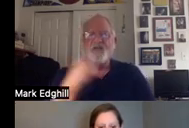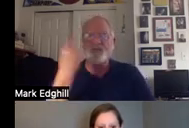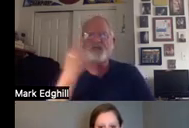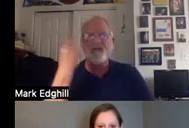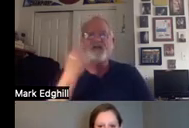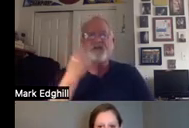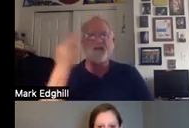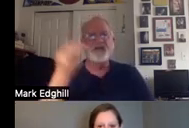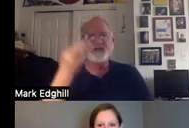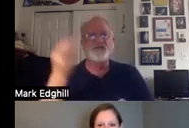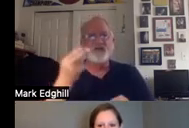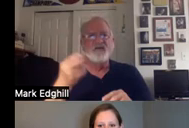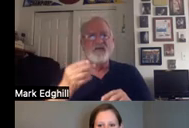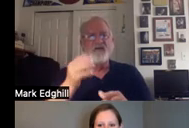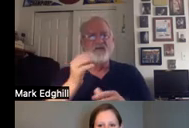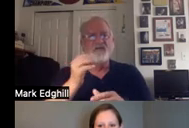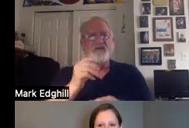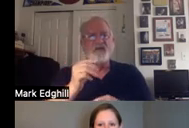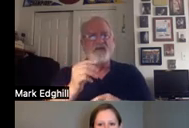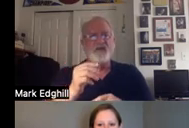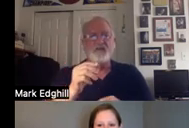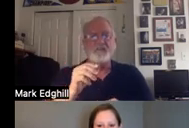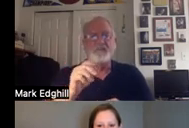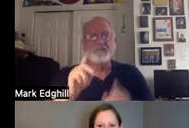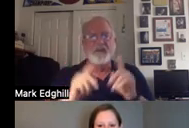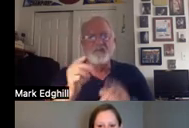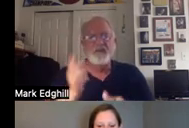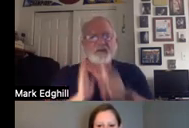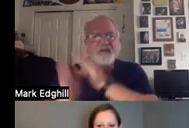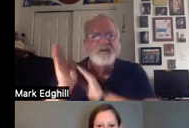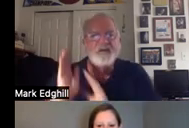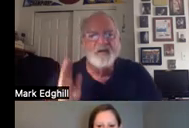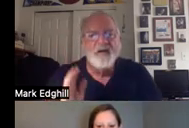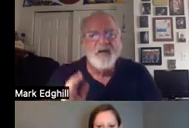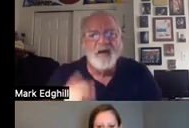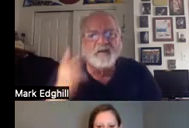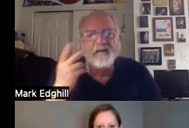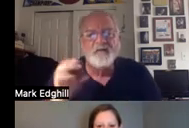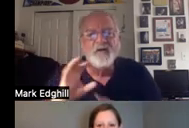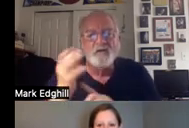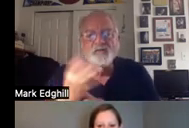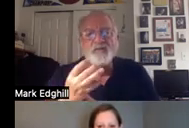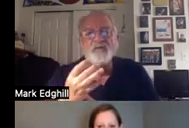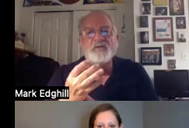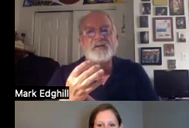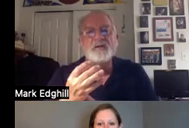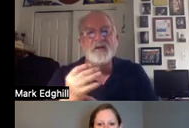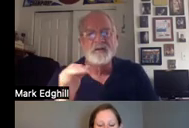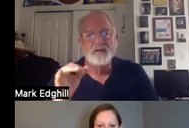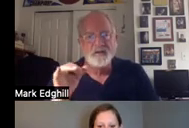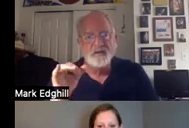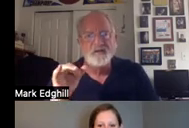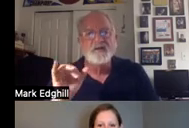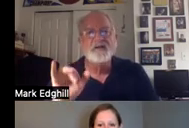That's what I was thinking. Is the history. Yeah, that's kind of what I was thinking. Just the history involved in it. The past. Yeah, and